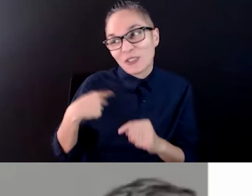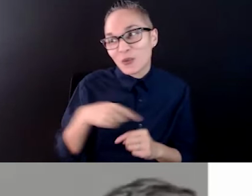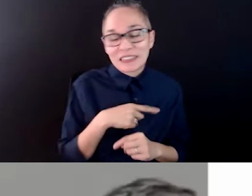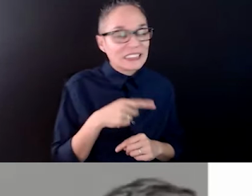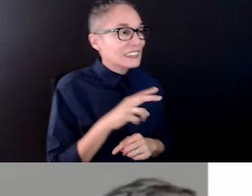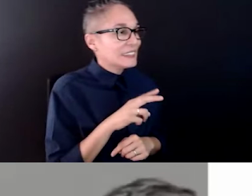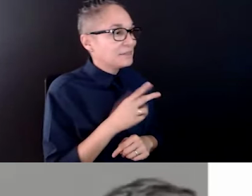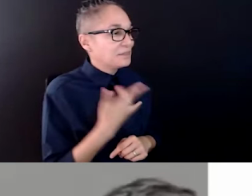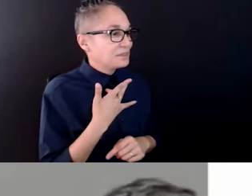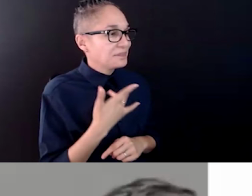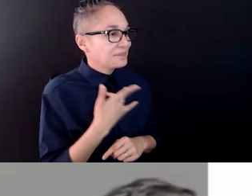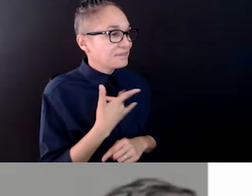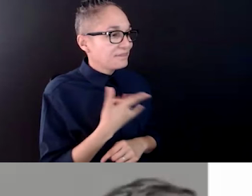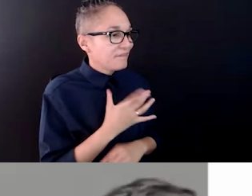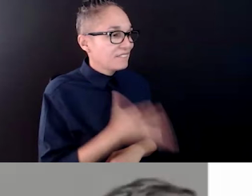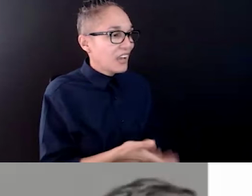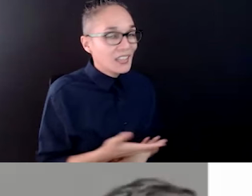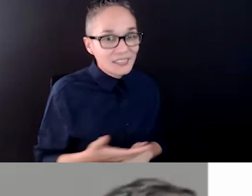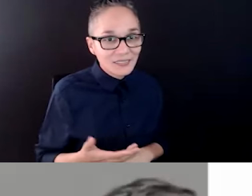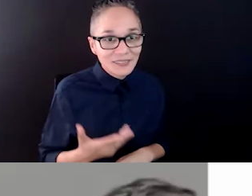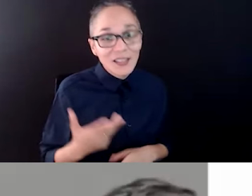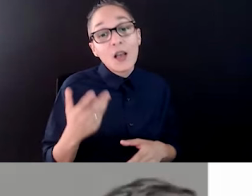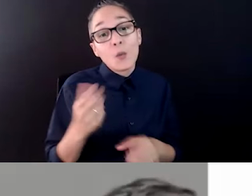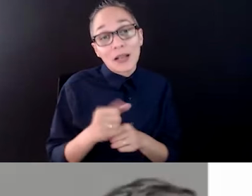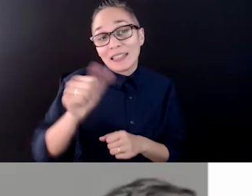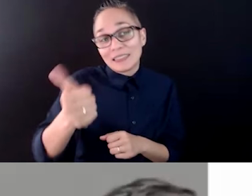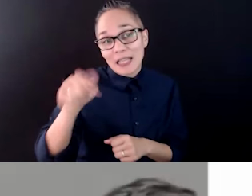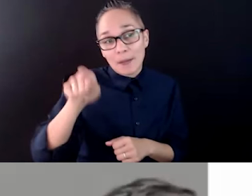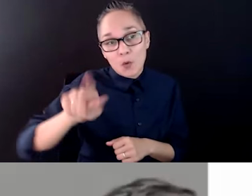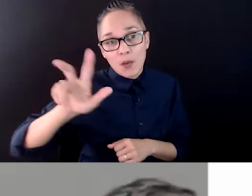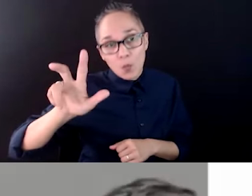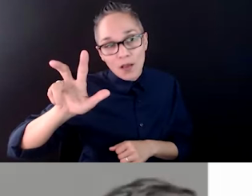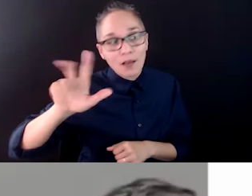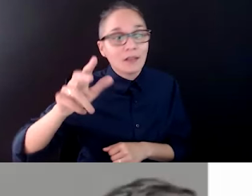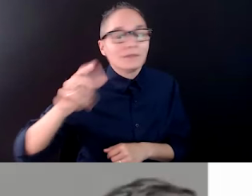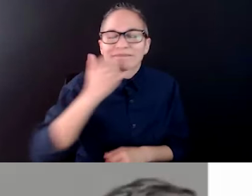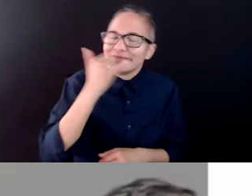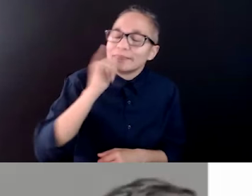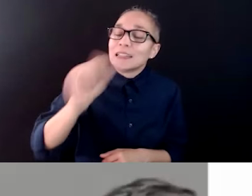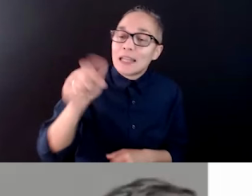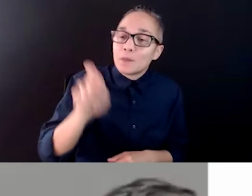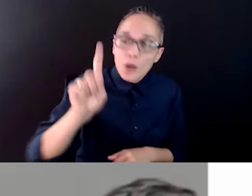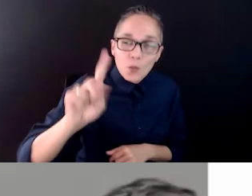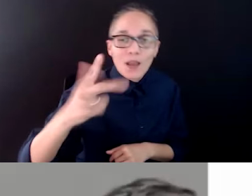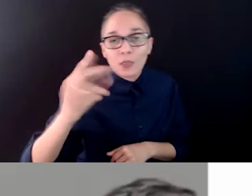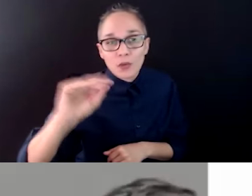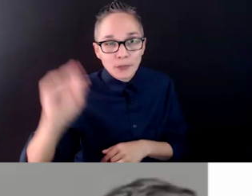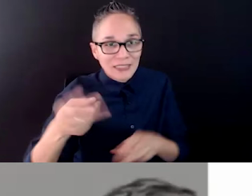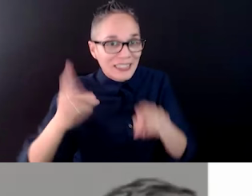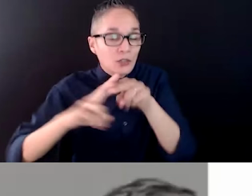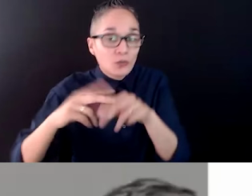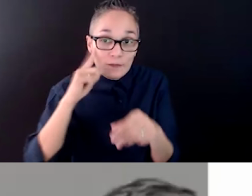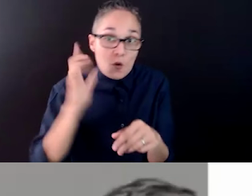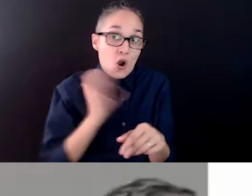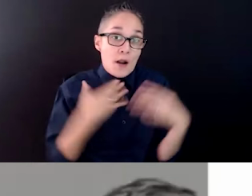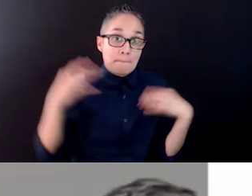like, yeah, okay, fine. So we got a 10.13% increase to our healthcare premiums from the district too. And we